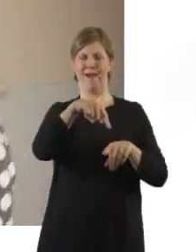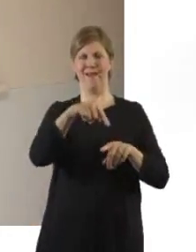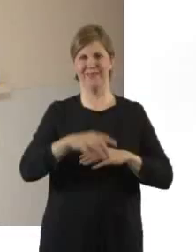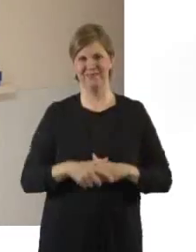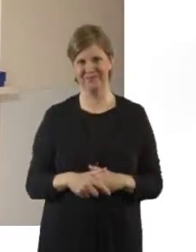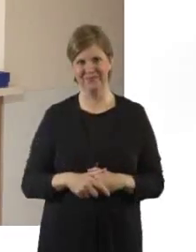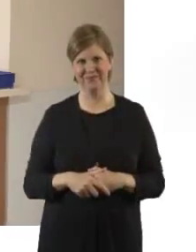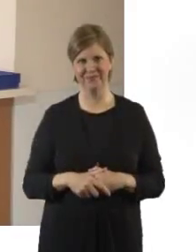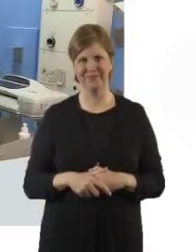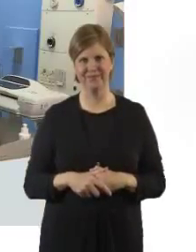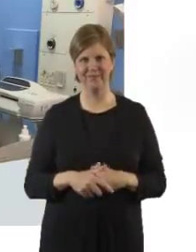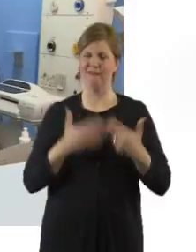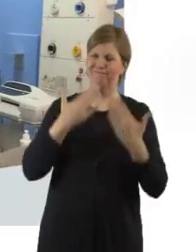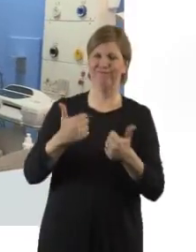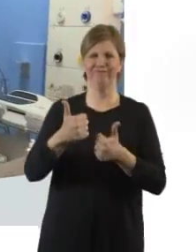Thanks very much.